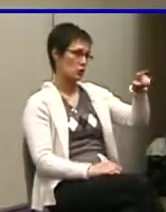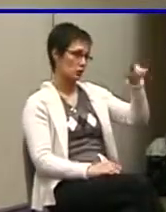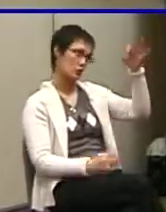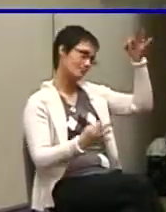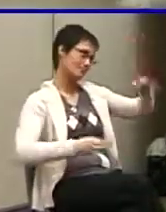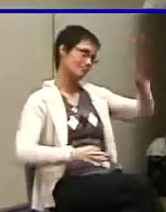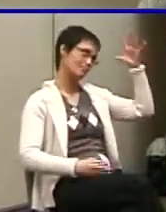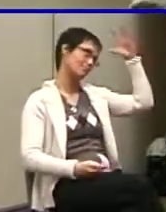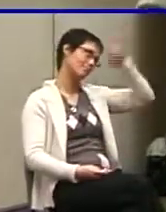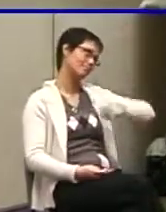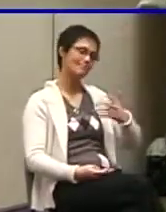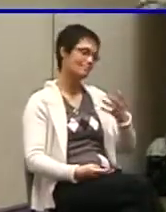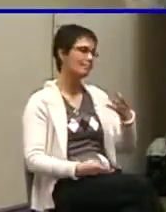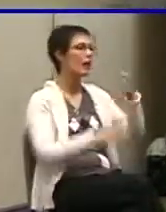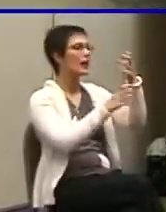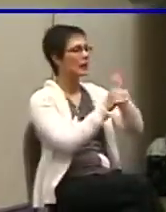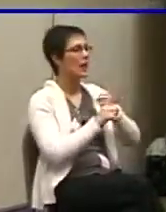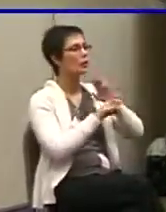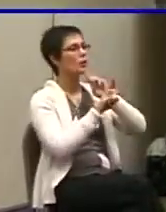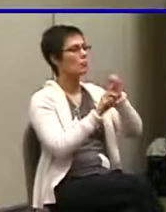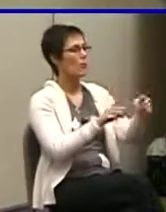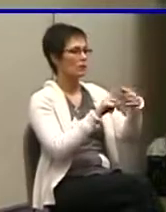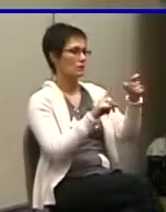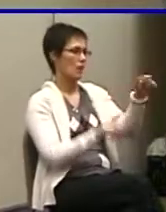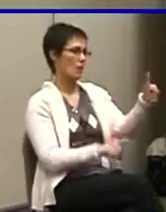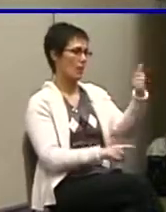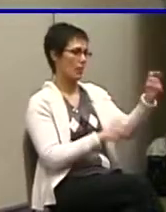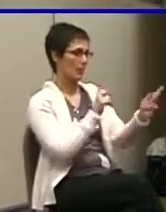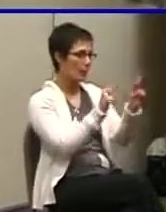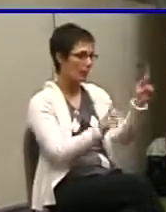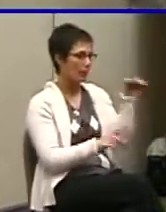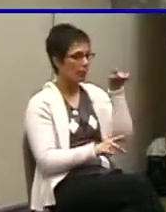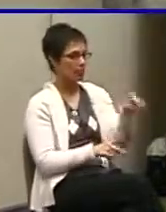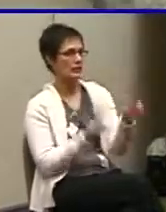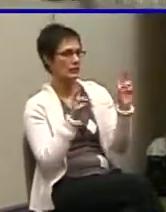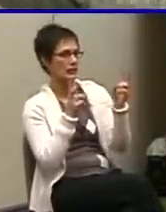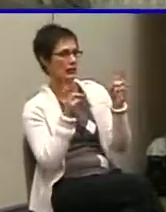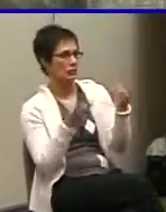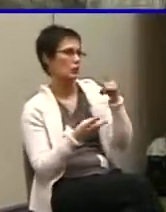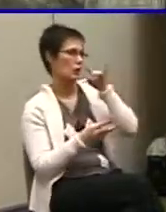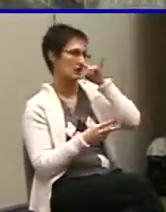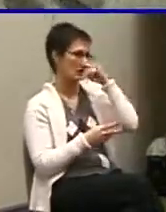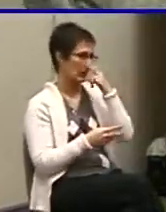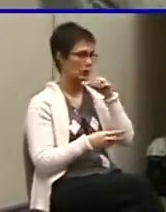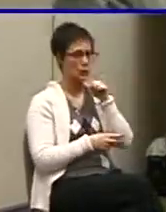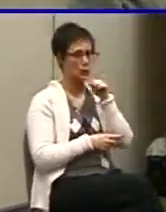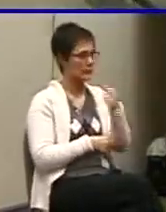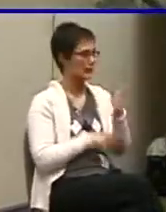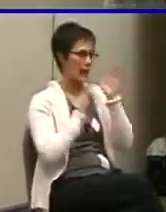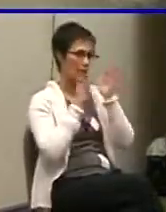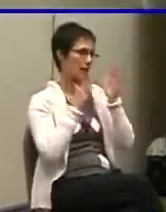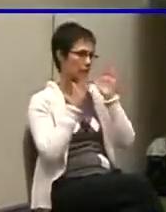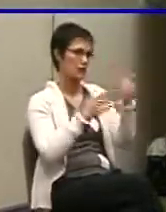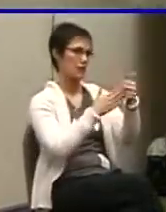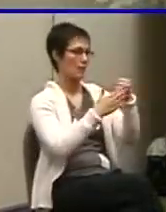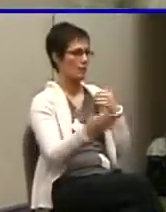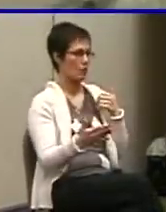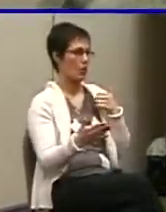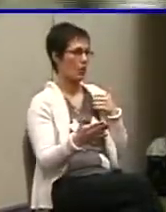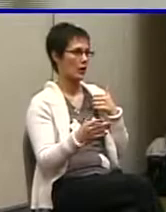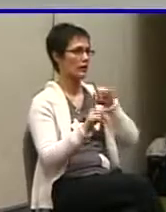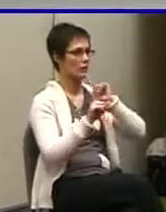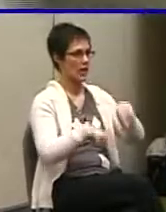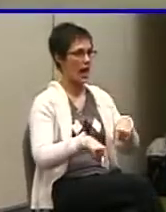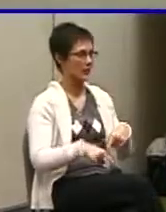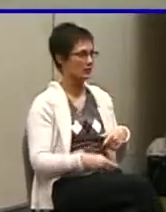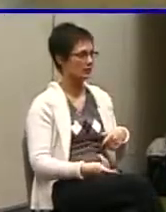You're taking it from reports that other people have made in terms of this is an issue, this is a kid who does not pay attention to what's going on before he acts. Is